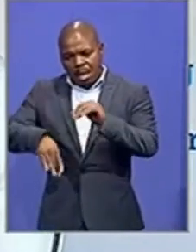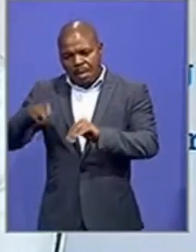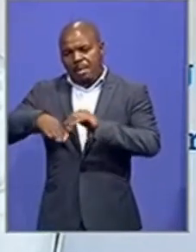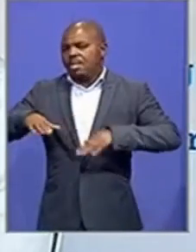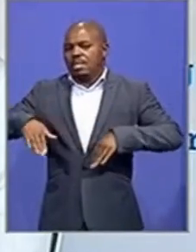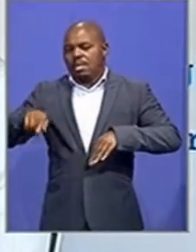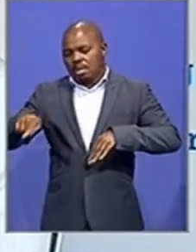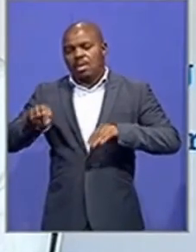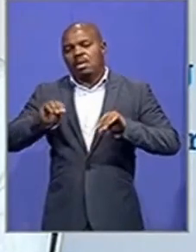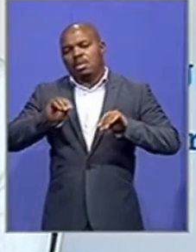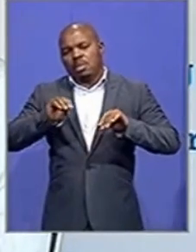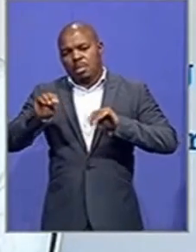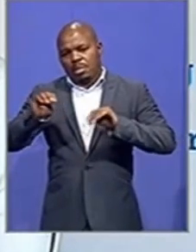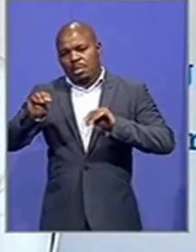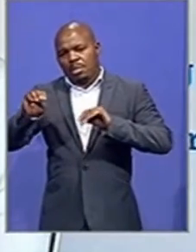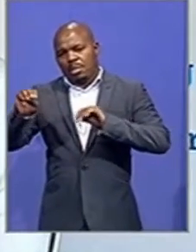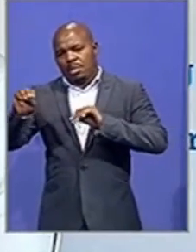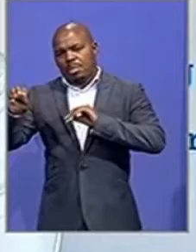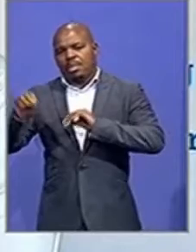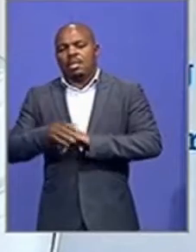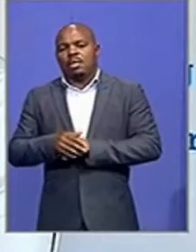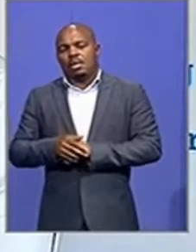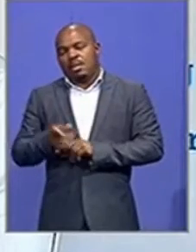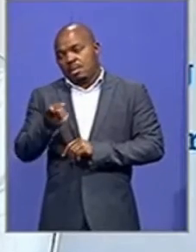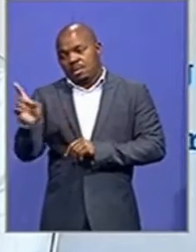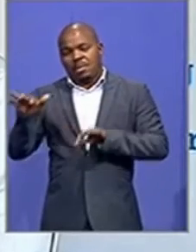they hold the